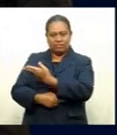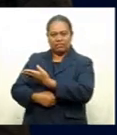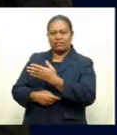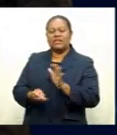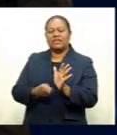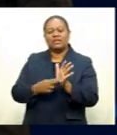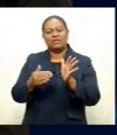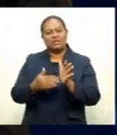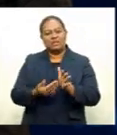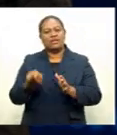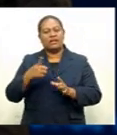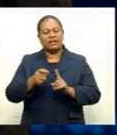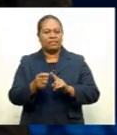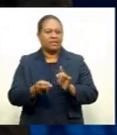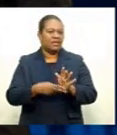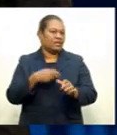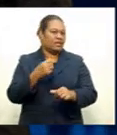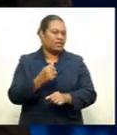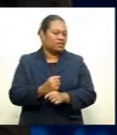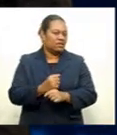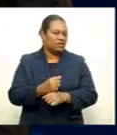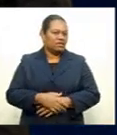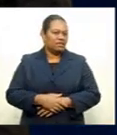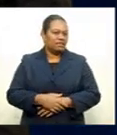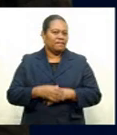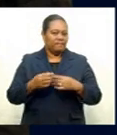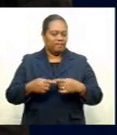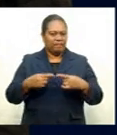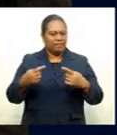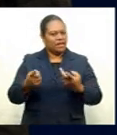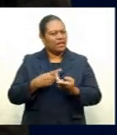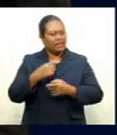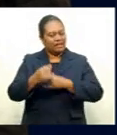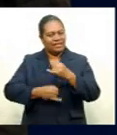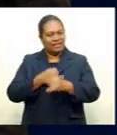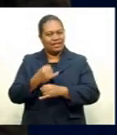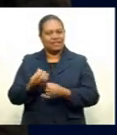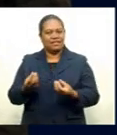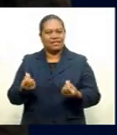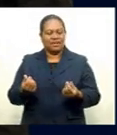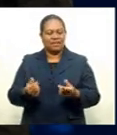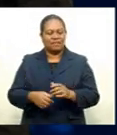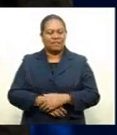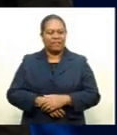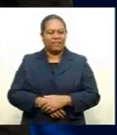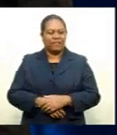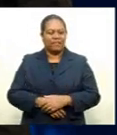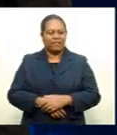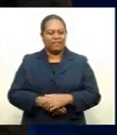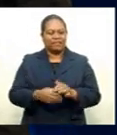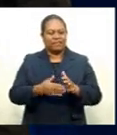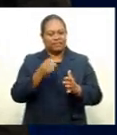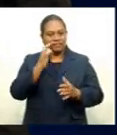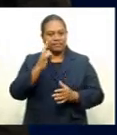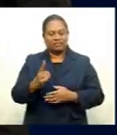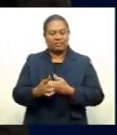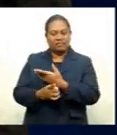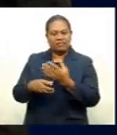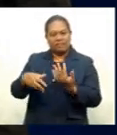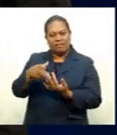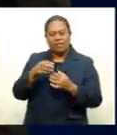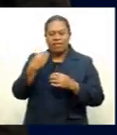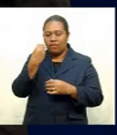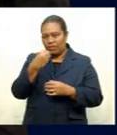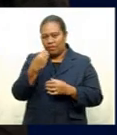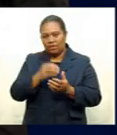as well as the PNG kina, but it gained versus the other international currencies we cover. The commodities market was mixed today. Crude